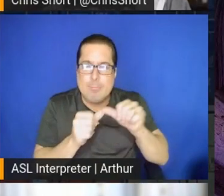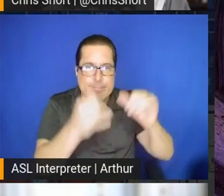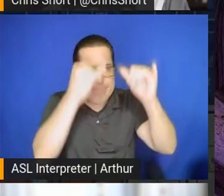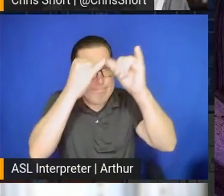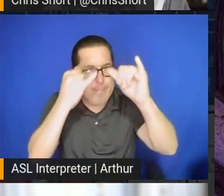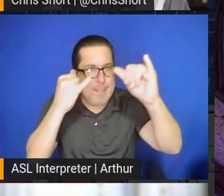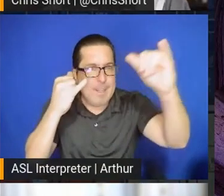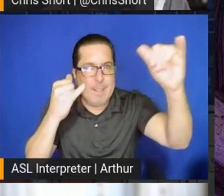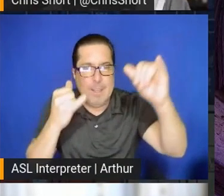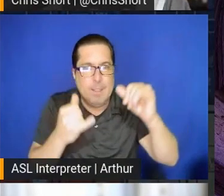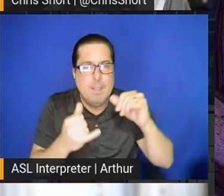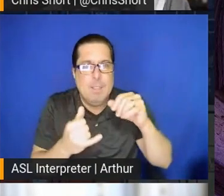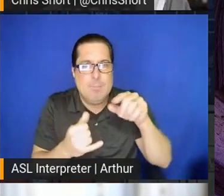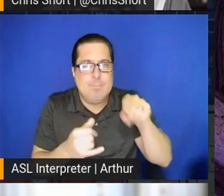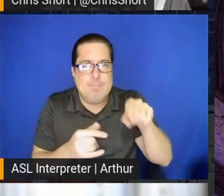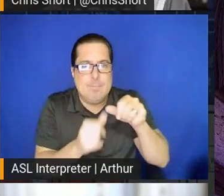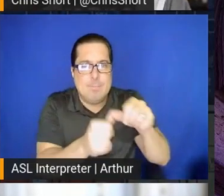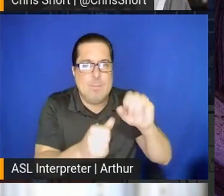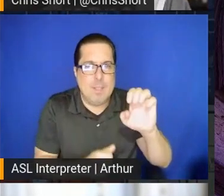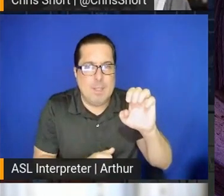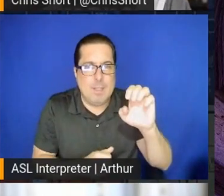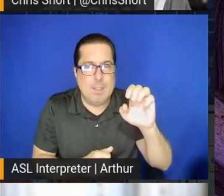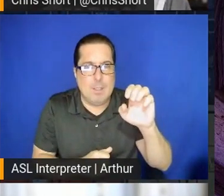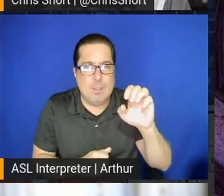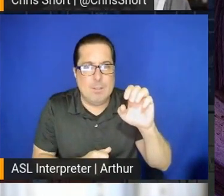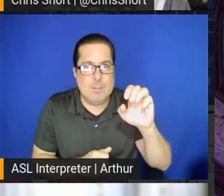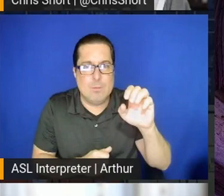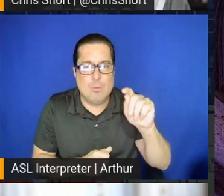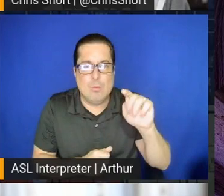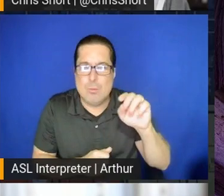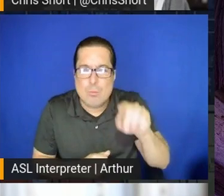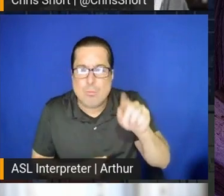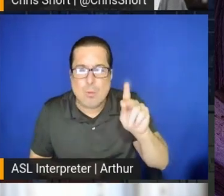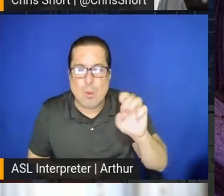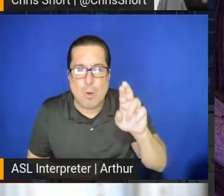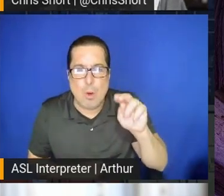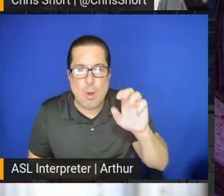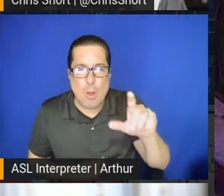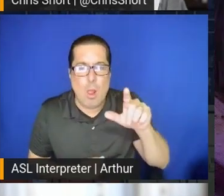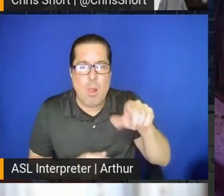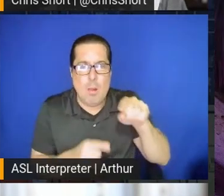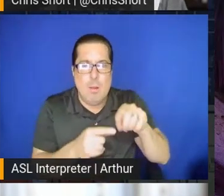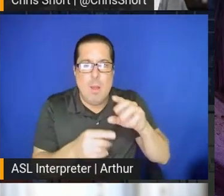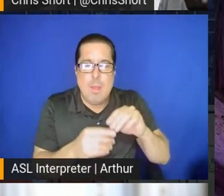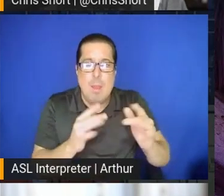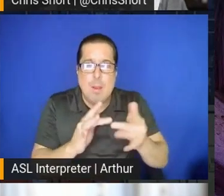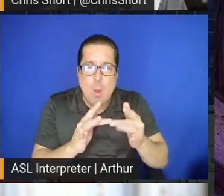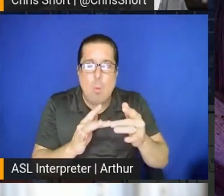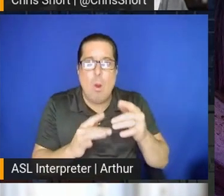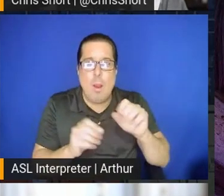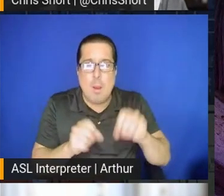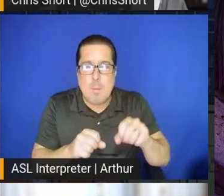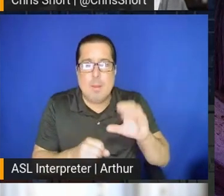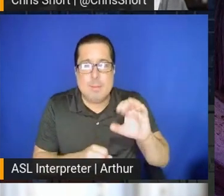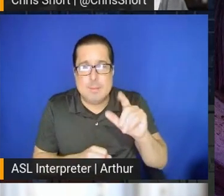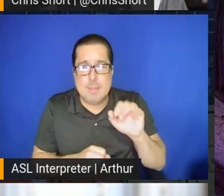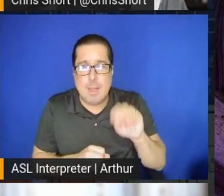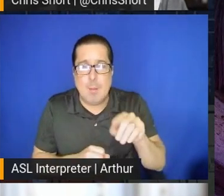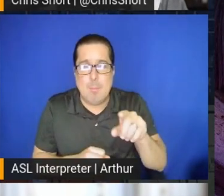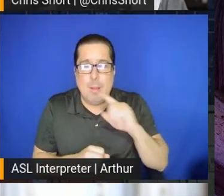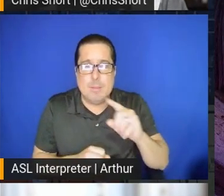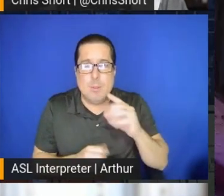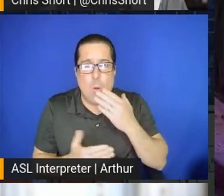kernel behaves, and that allows for networking capabilities. Cilium is pretty well known as